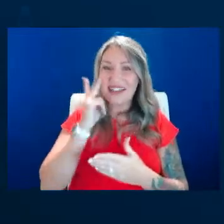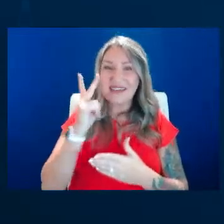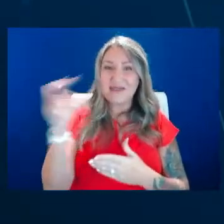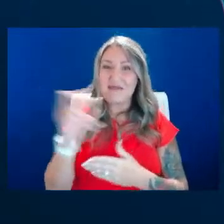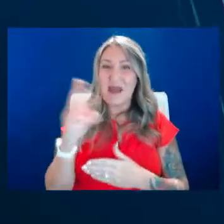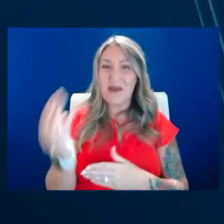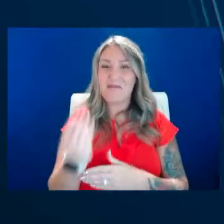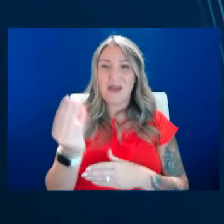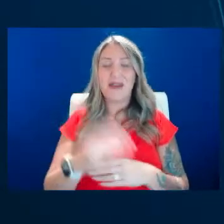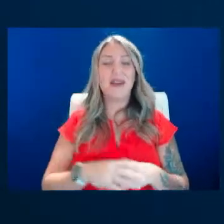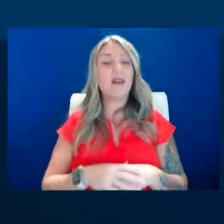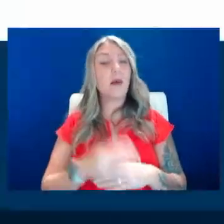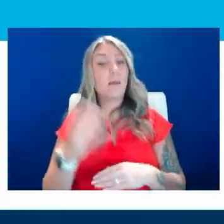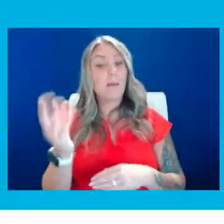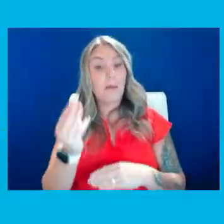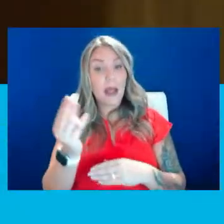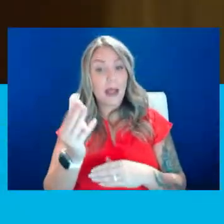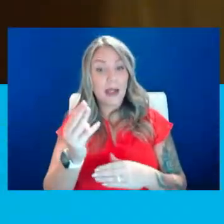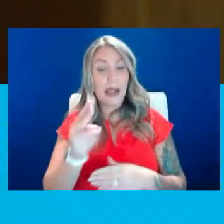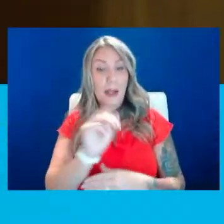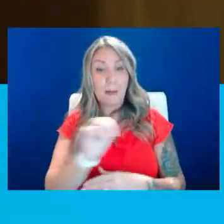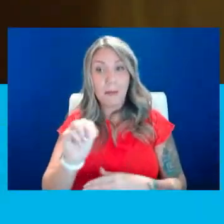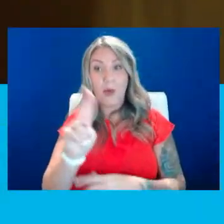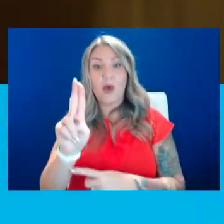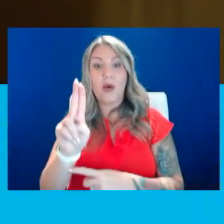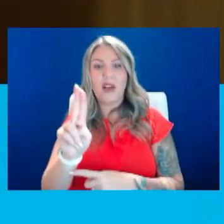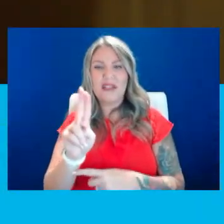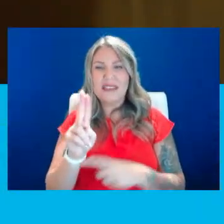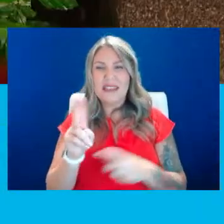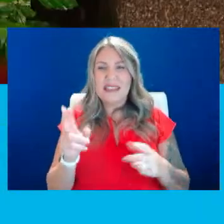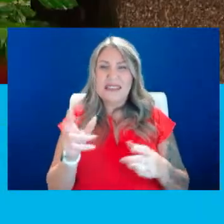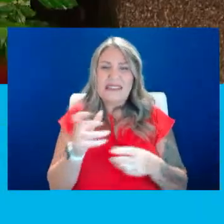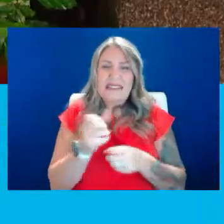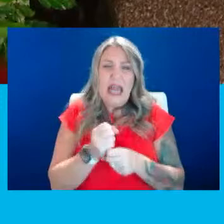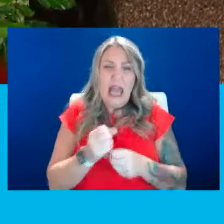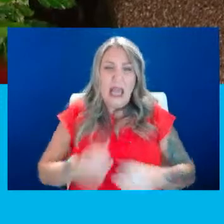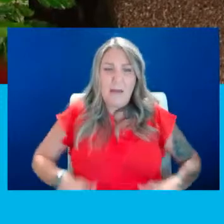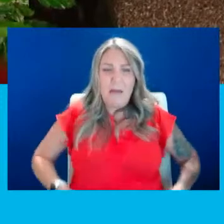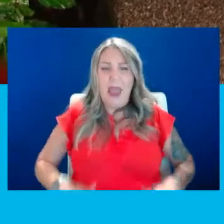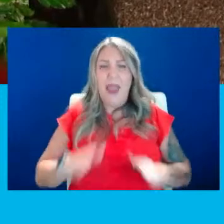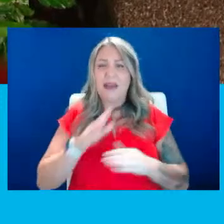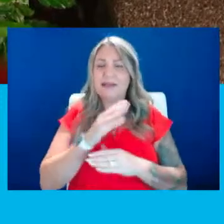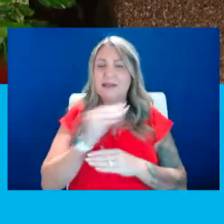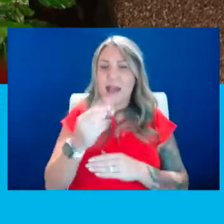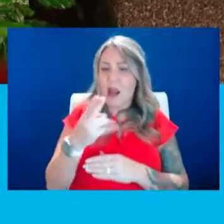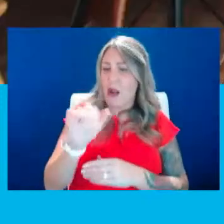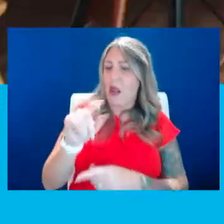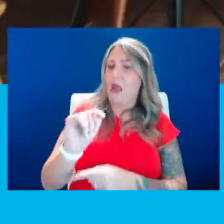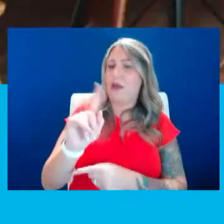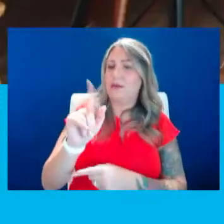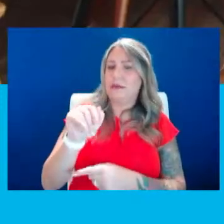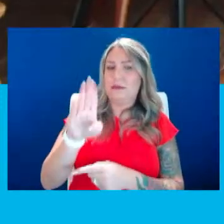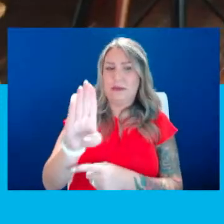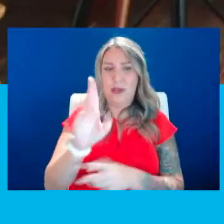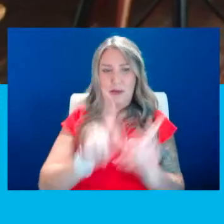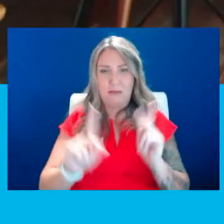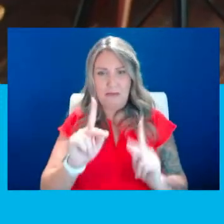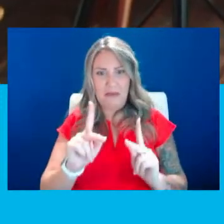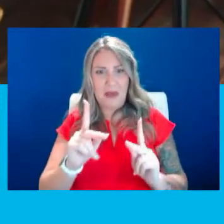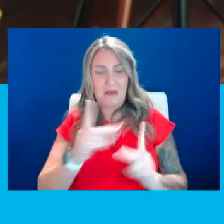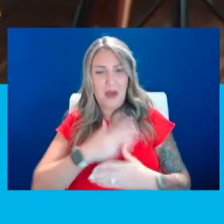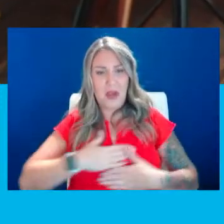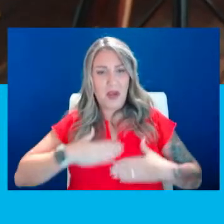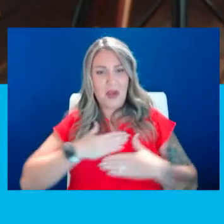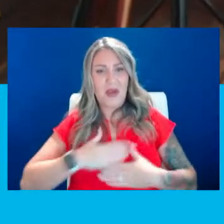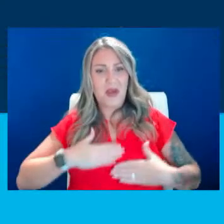up Monday On the Morning Medical Update, tight pants and hot tubs, things some men seem to enjoy. But what impact is it